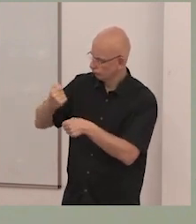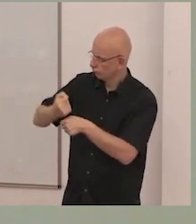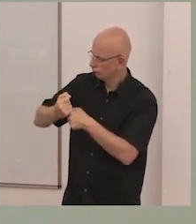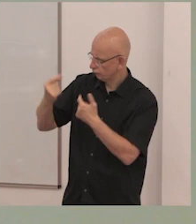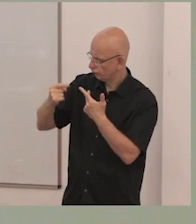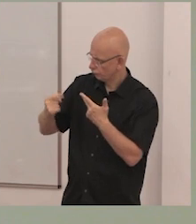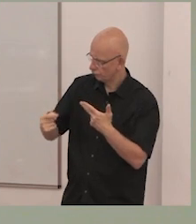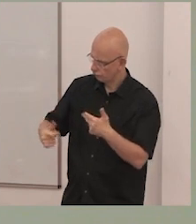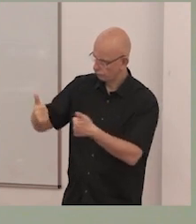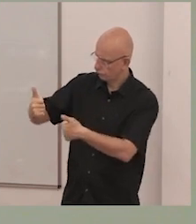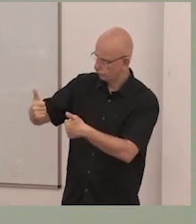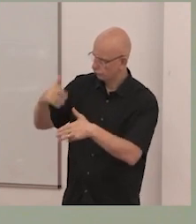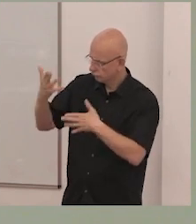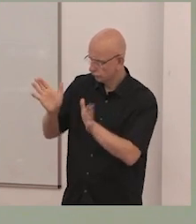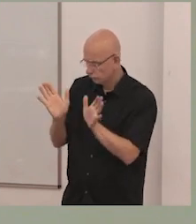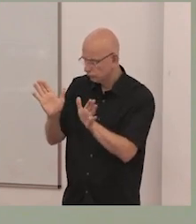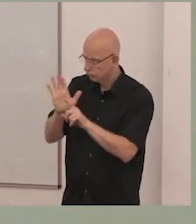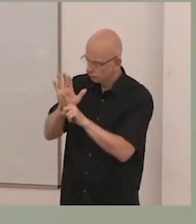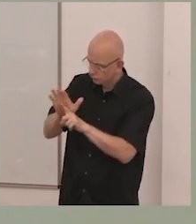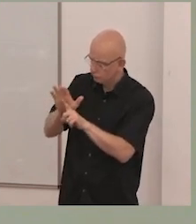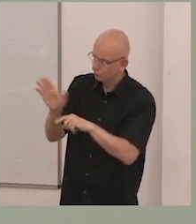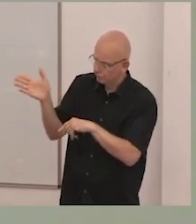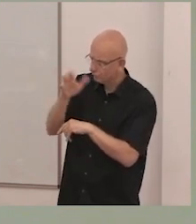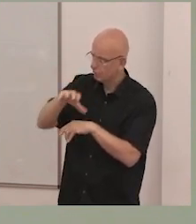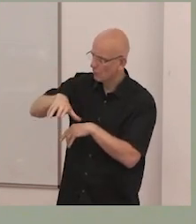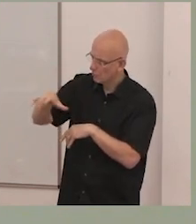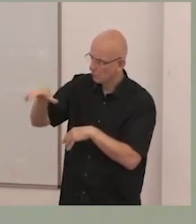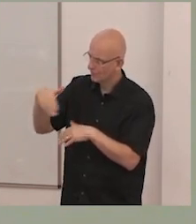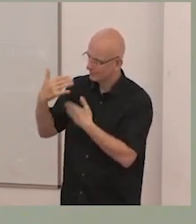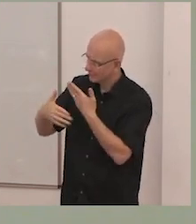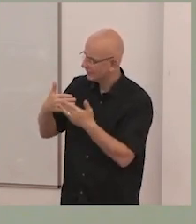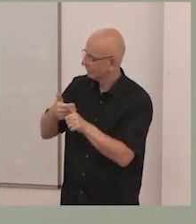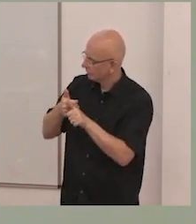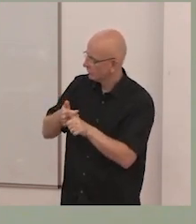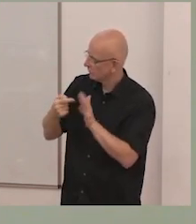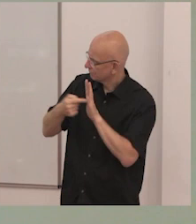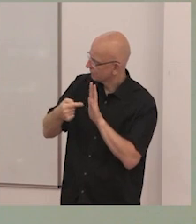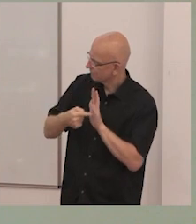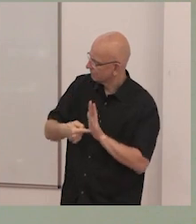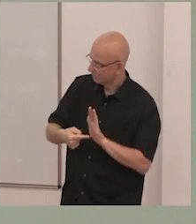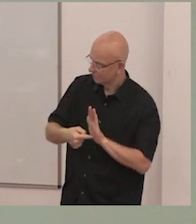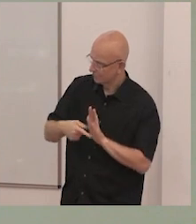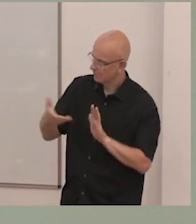fully implement rights of children and adults with all disabilities.